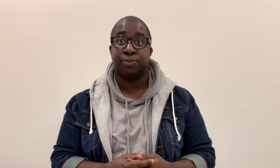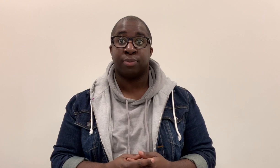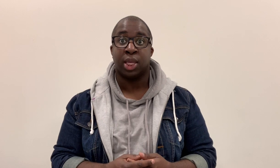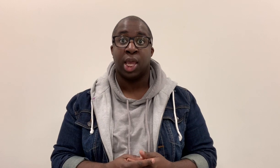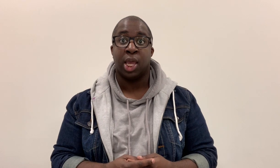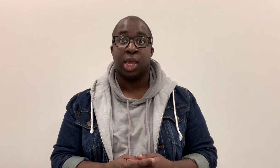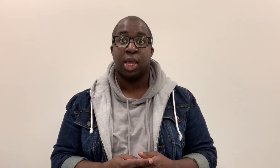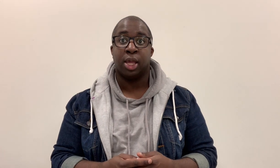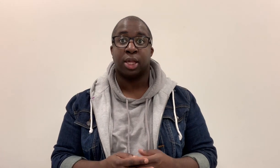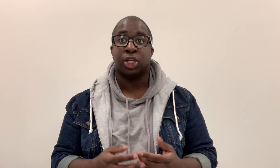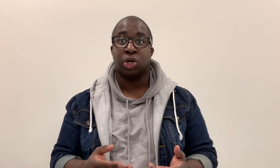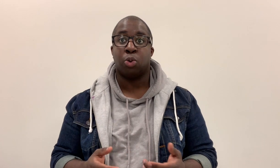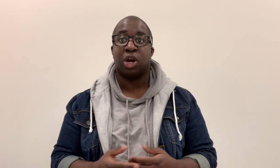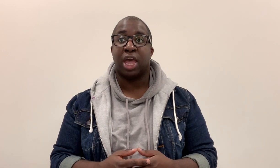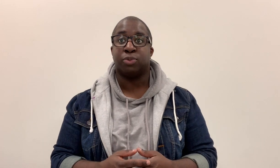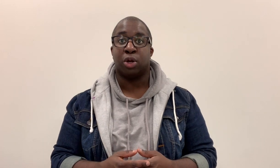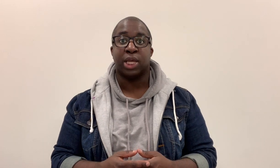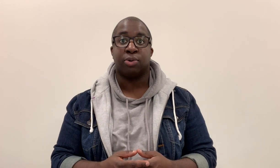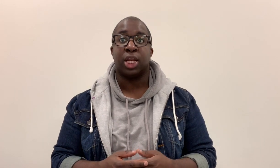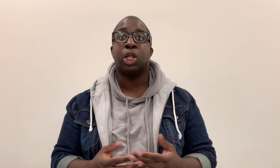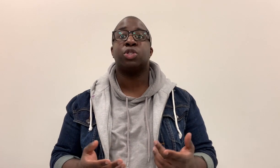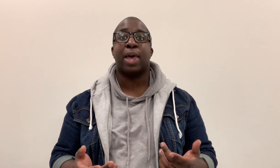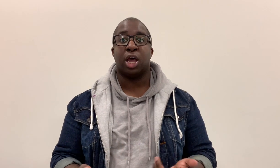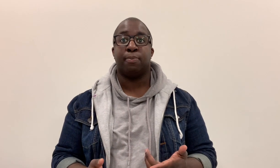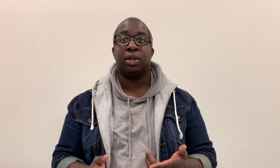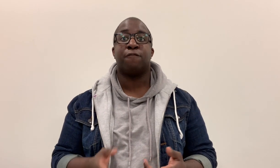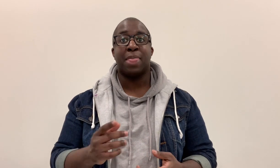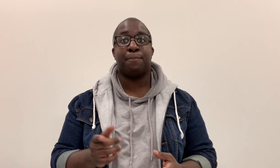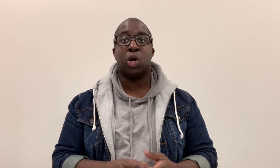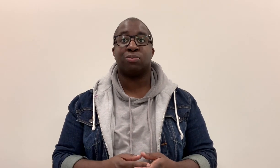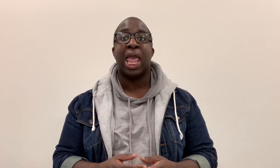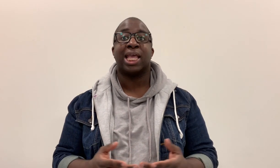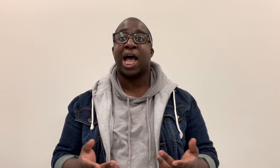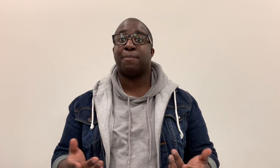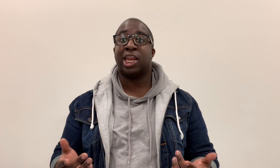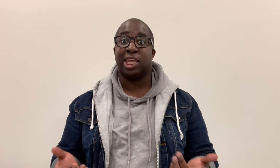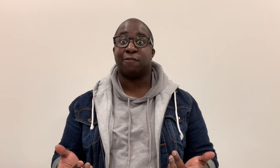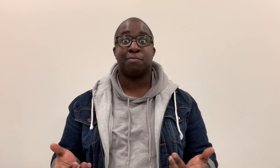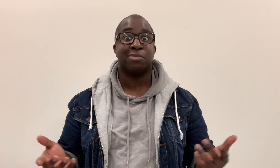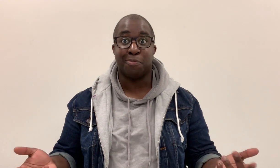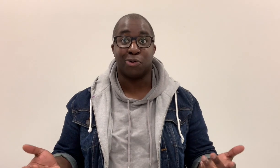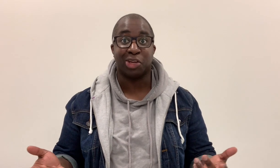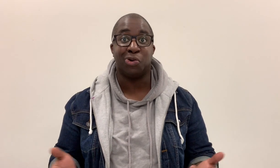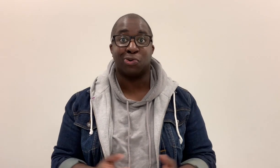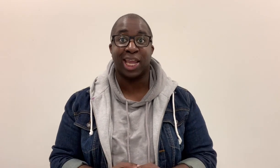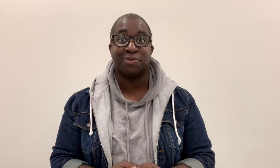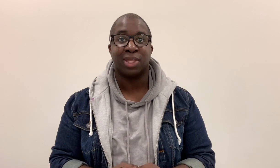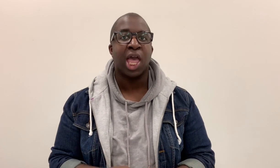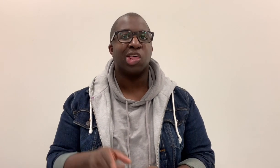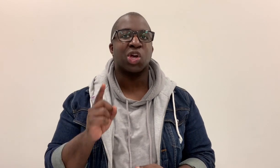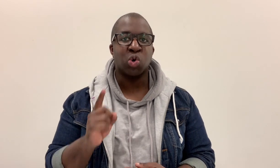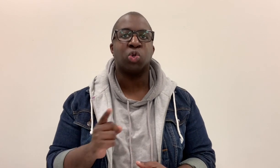ribs. God took one of Adam's ribs out and closed him back up. From that bone, God made Eve. Pretty cool,